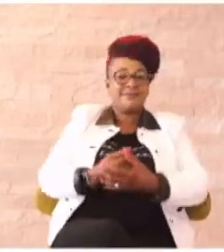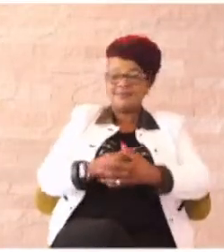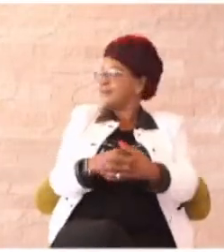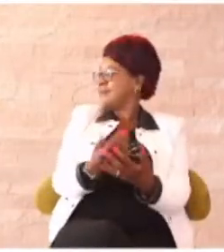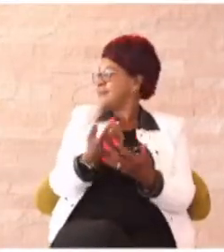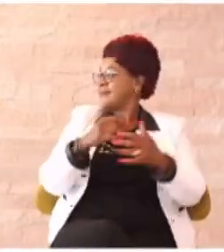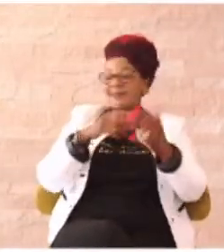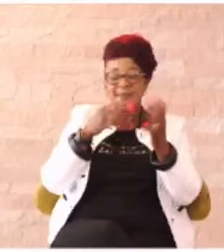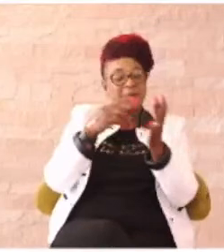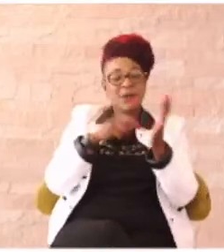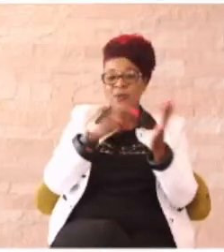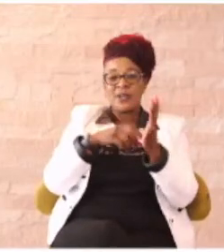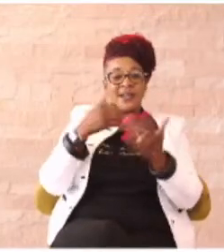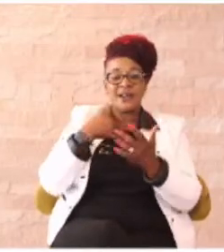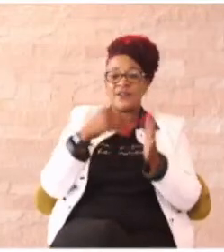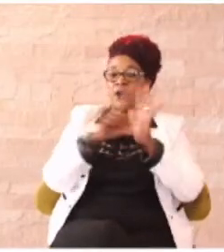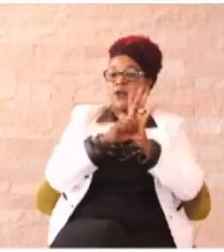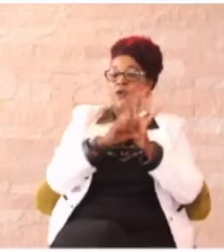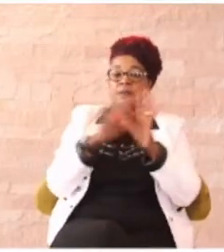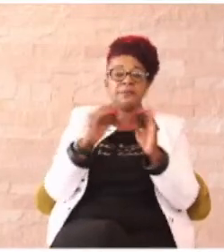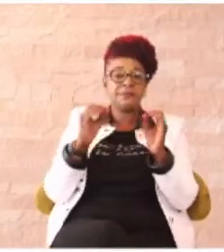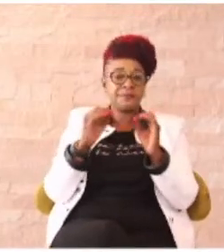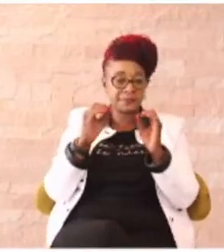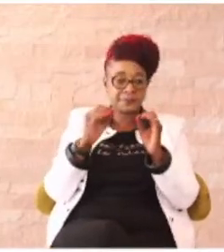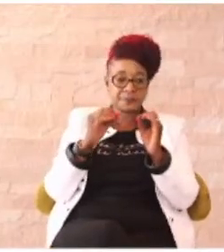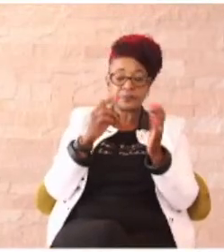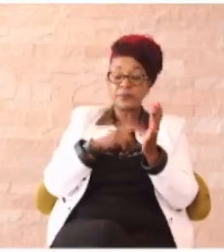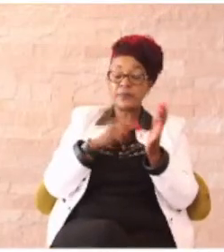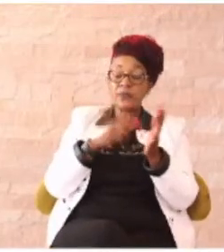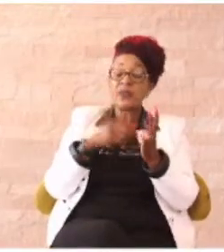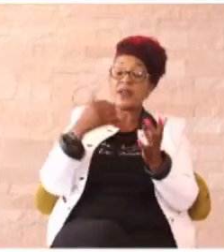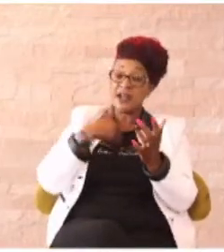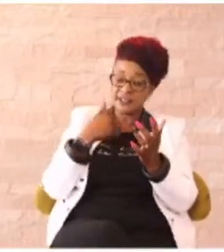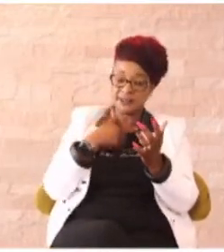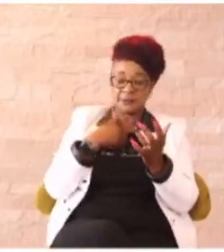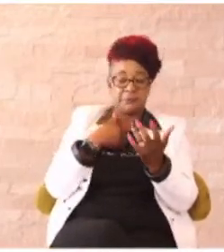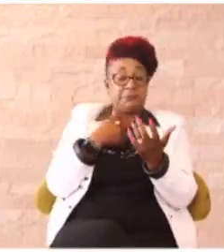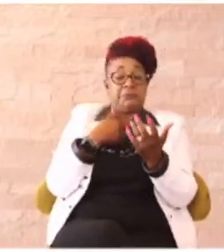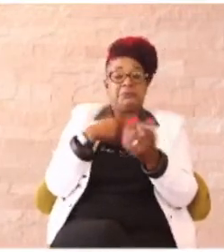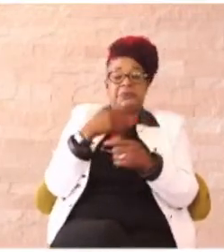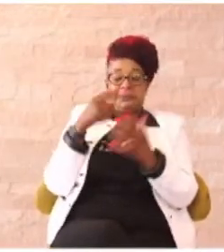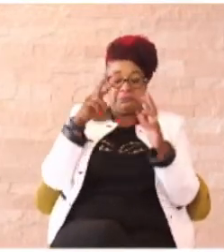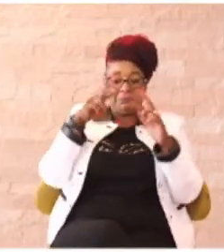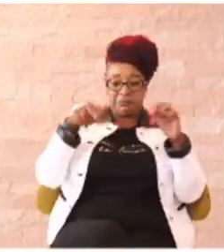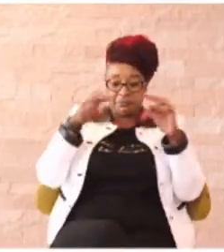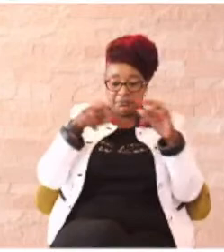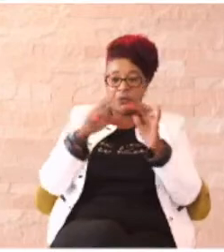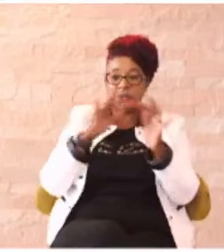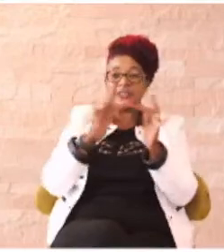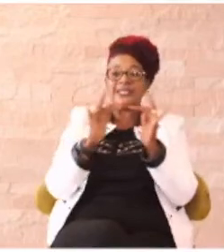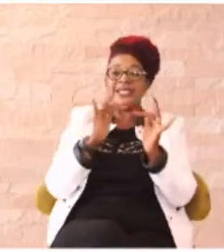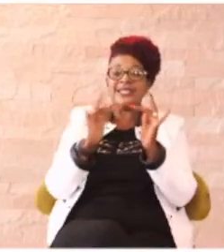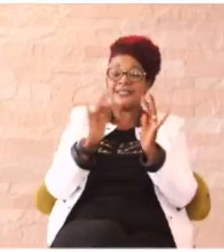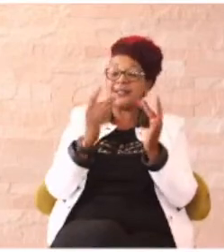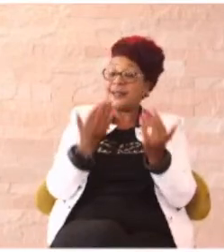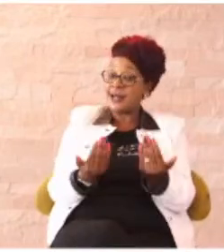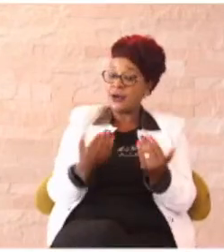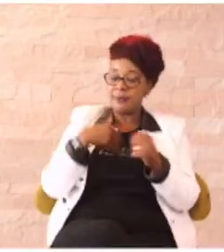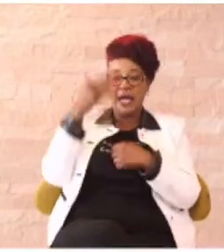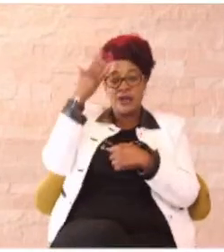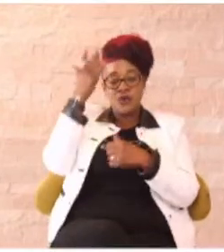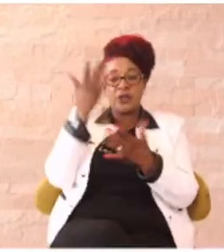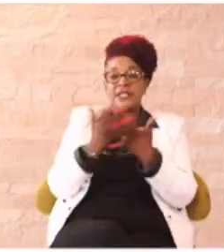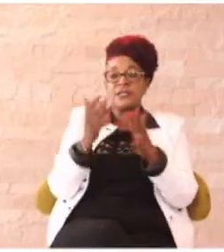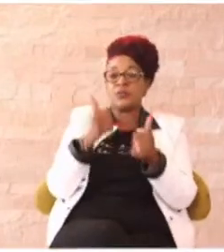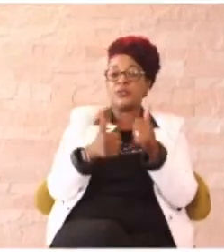Makueni doesn't have a law. And I'm telling her, no, Makueni has a law. I'm looking at it on the internet. But now I know that things that are